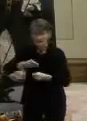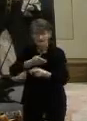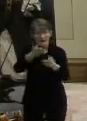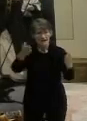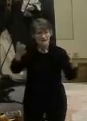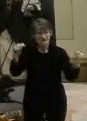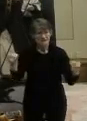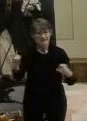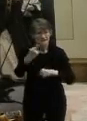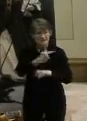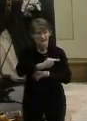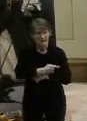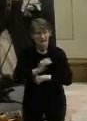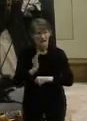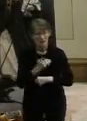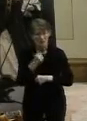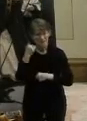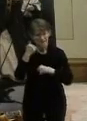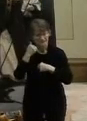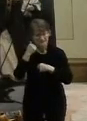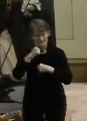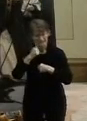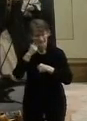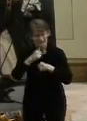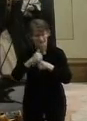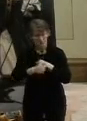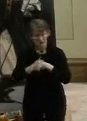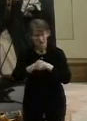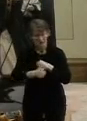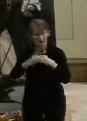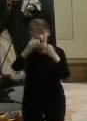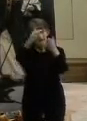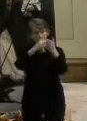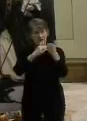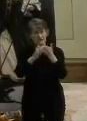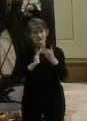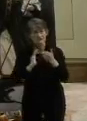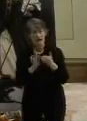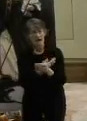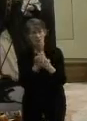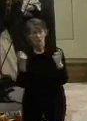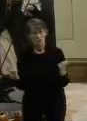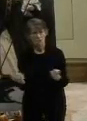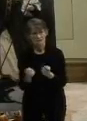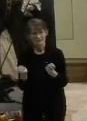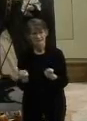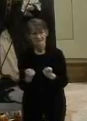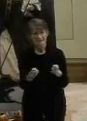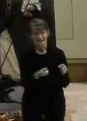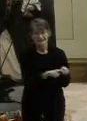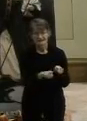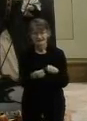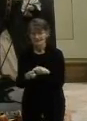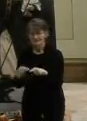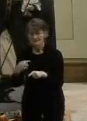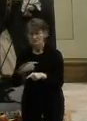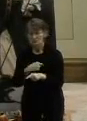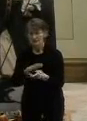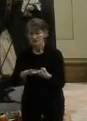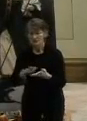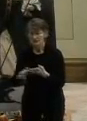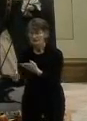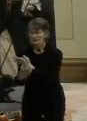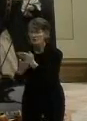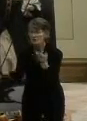day our daily bread, and forgive us our trespasses, as we forgive those who trespass against